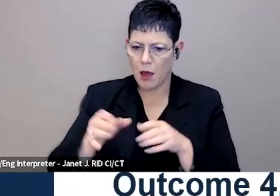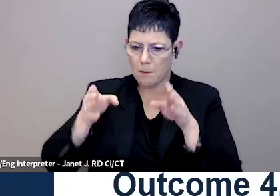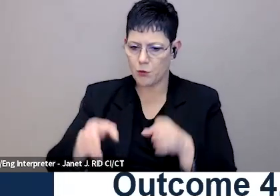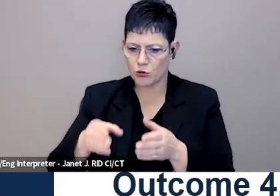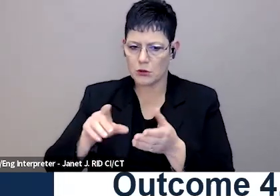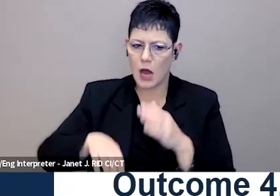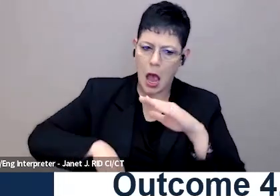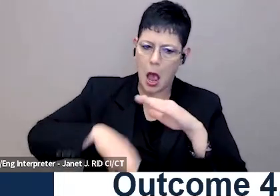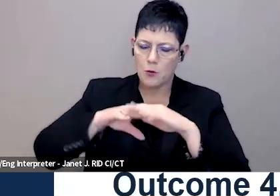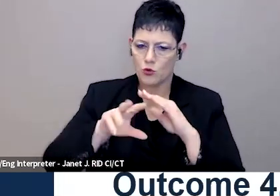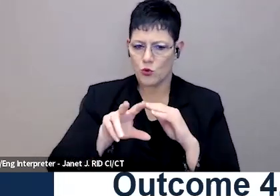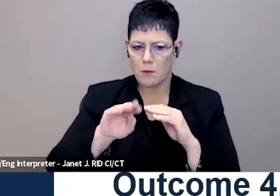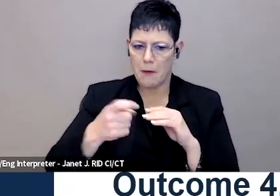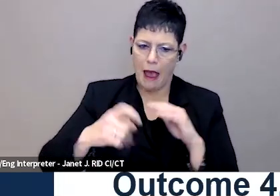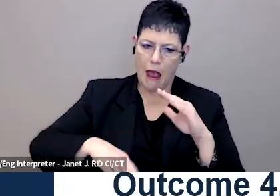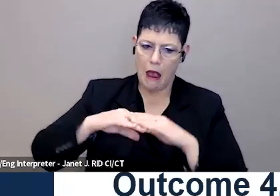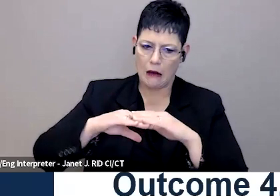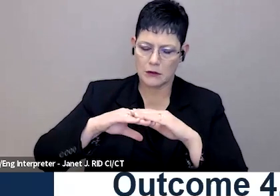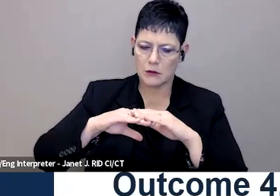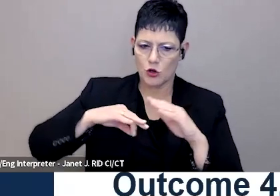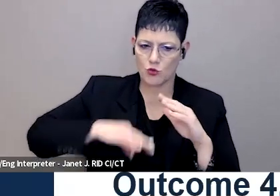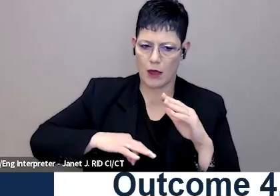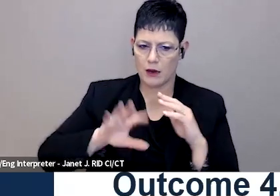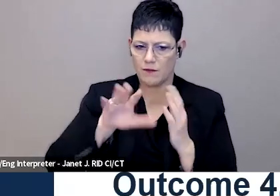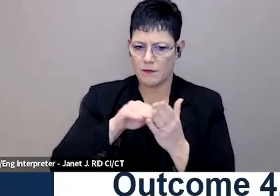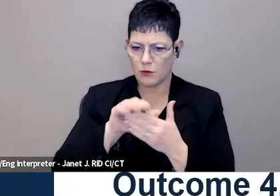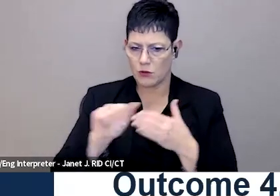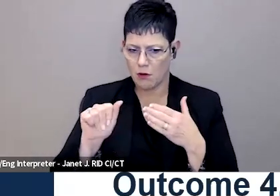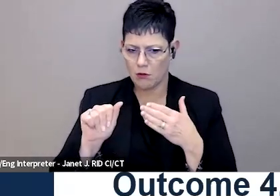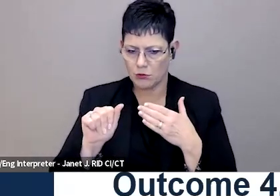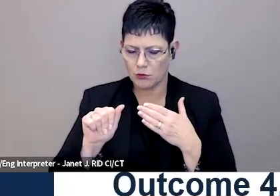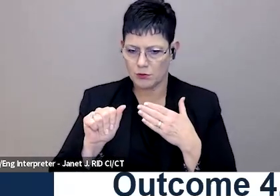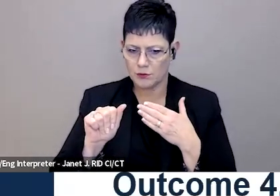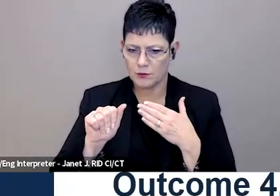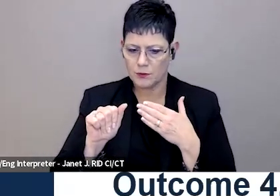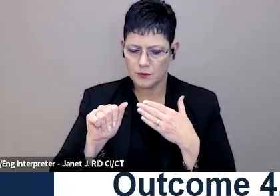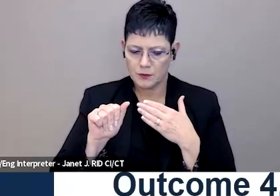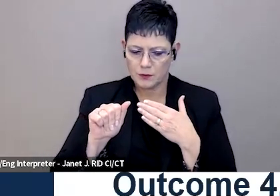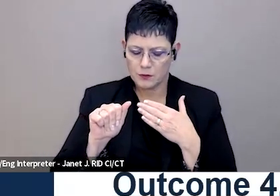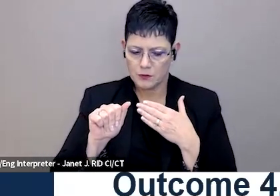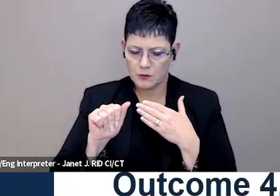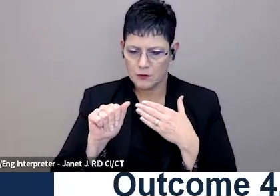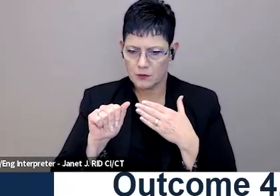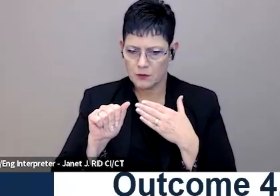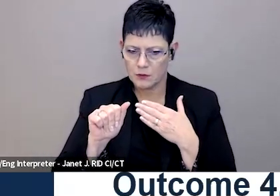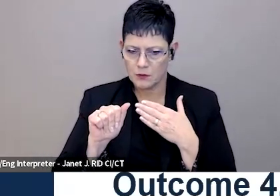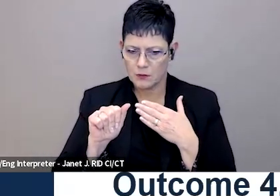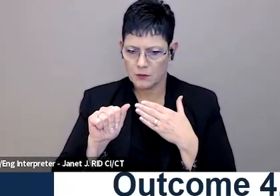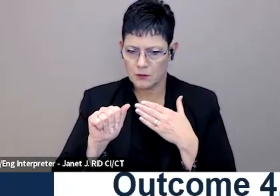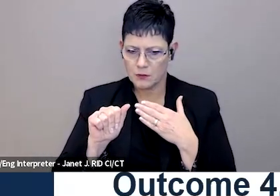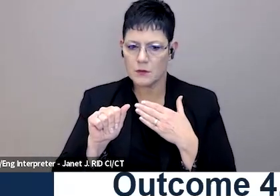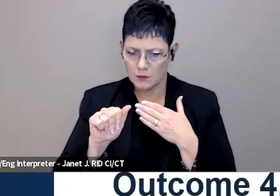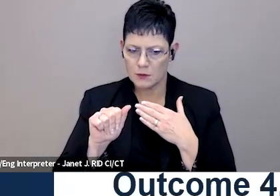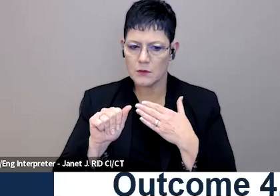up to a maximum credit amount of $5,000. Phases out at higher incomes.